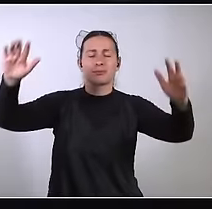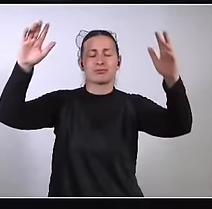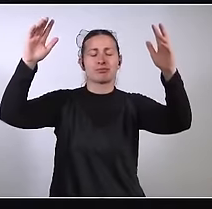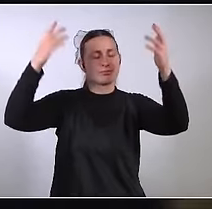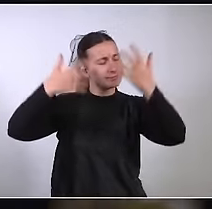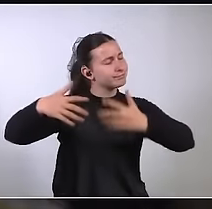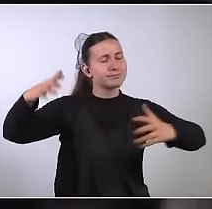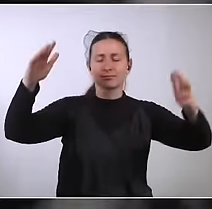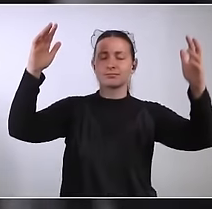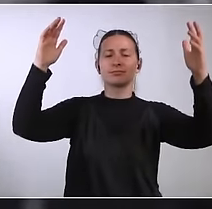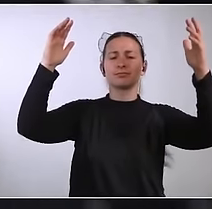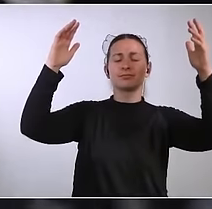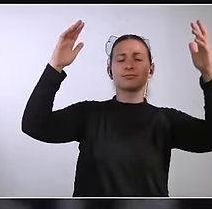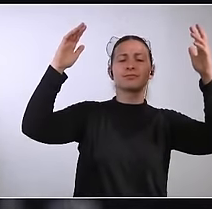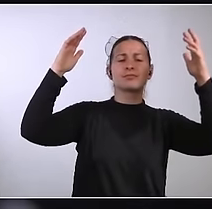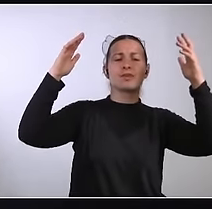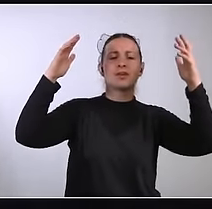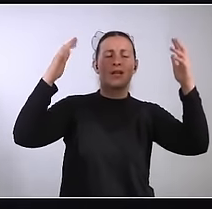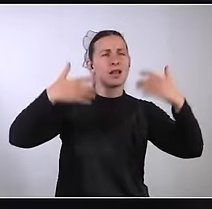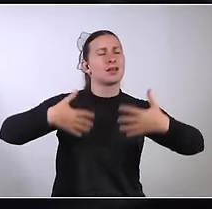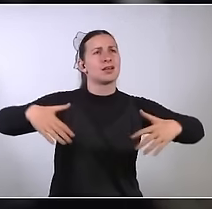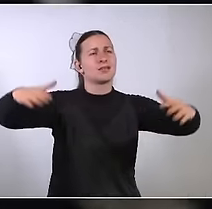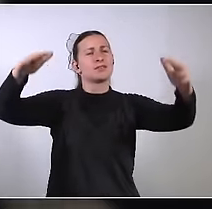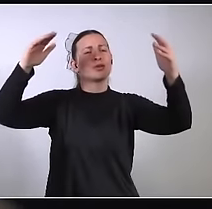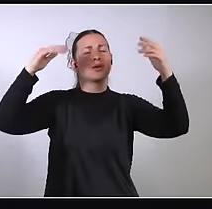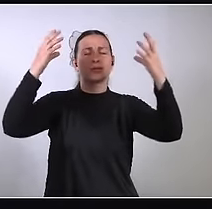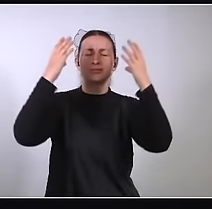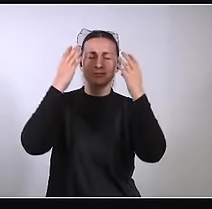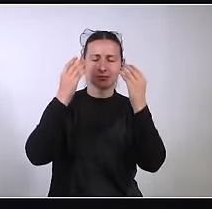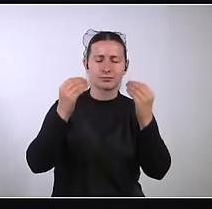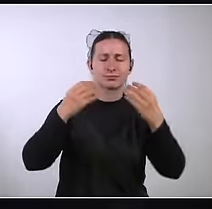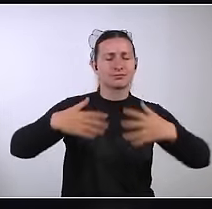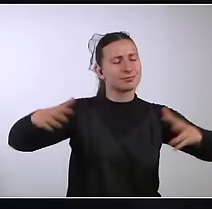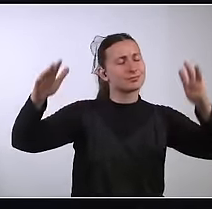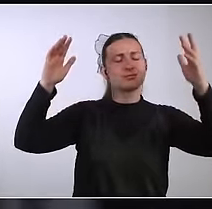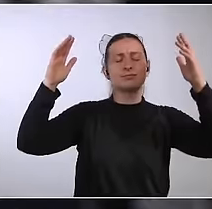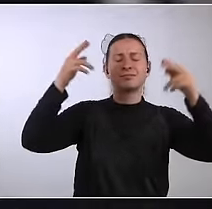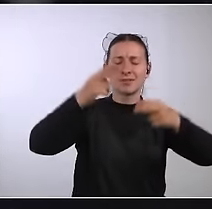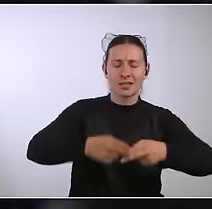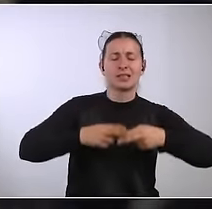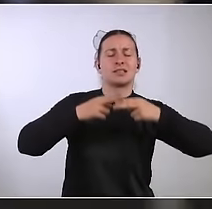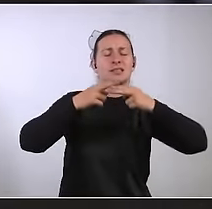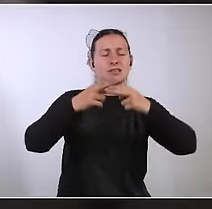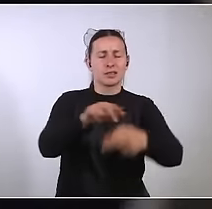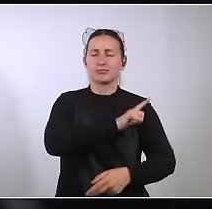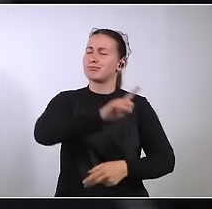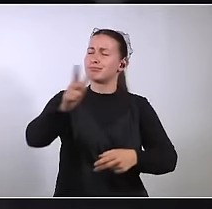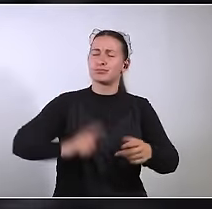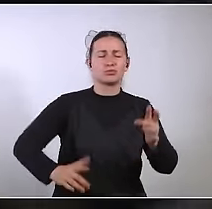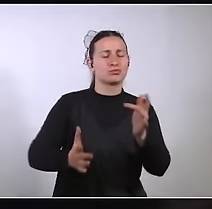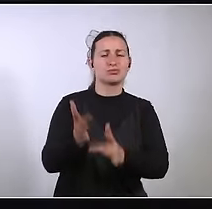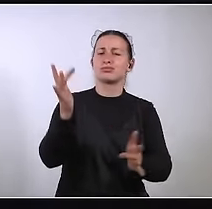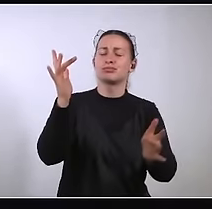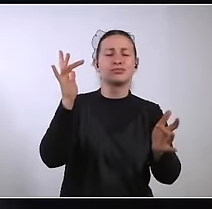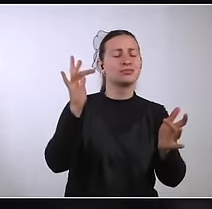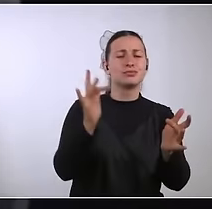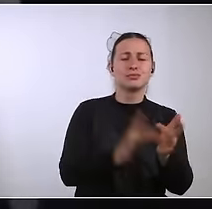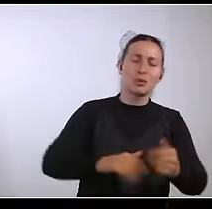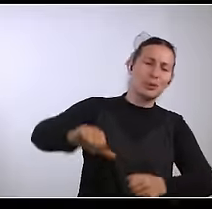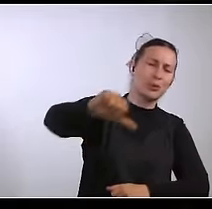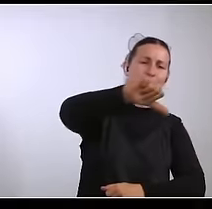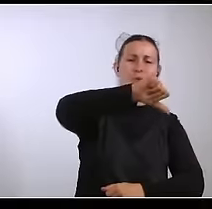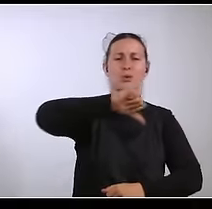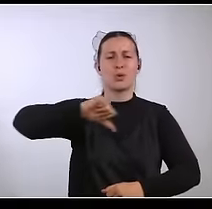manos. Cierre sus ojos. Lift your hands. Close your eyes. In the name of the Lord Jesus, let the